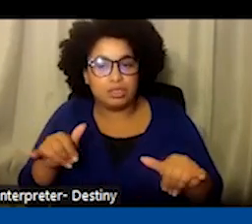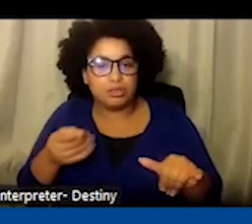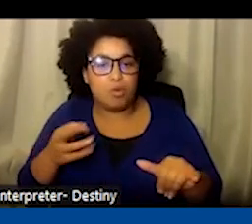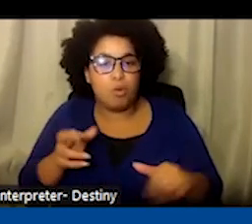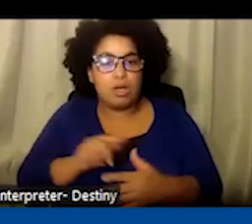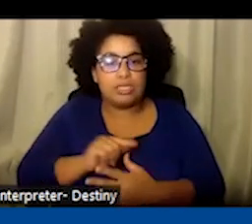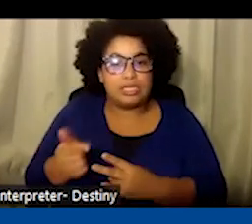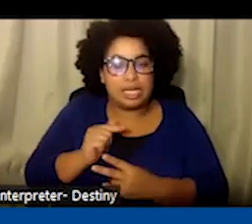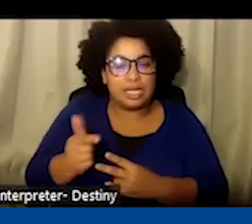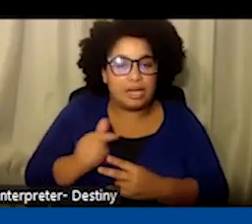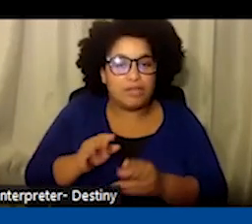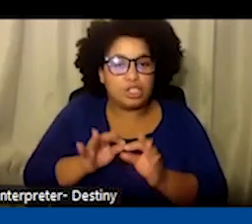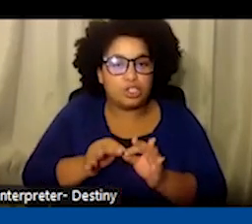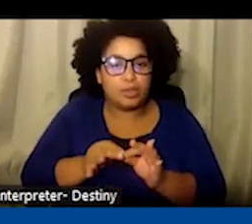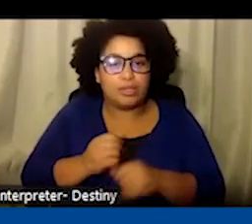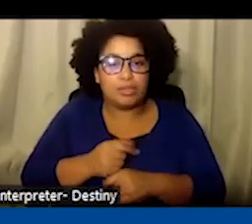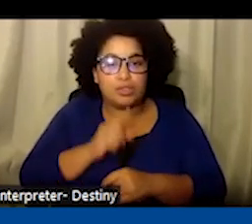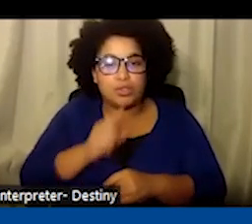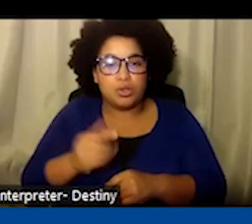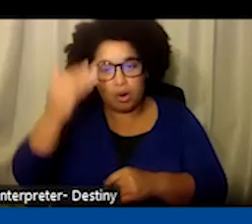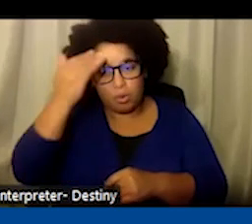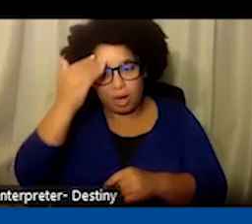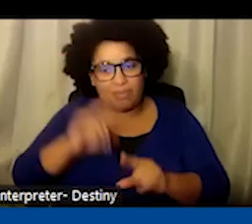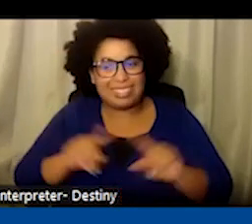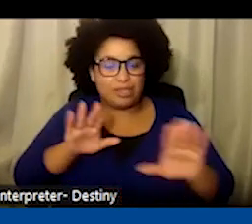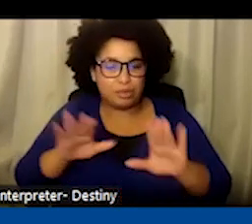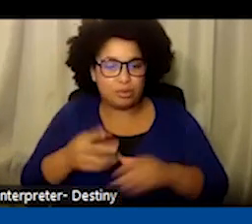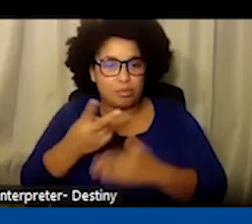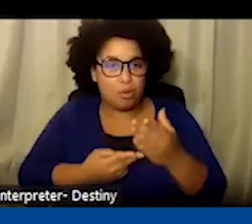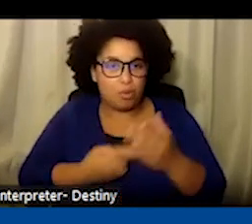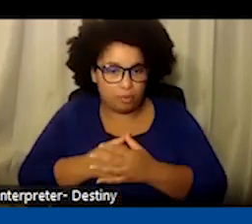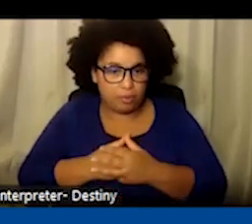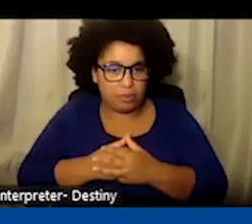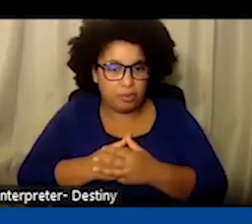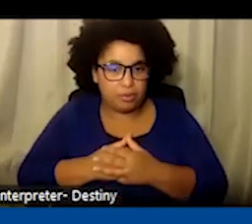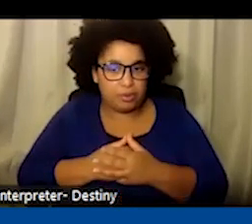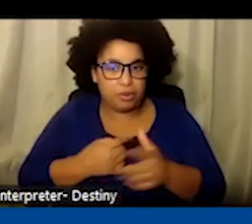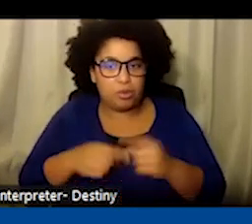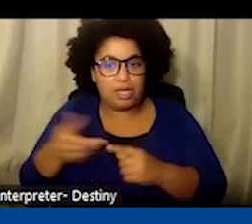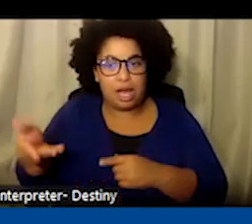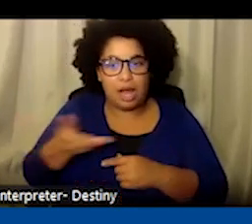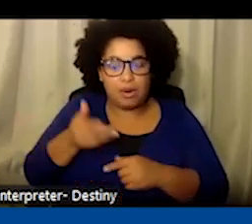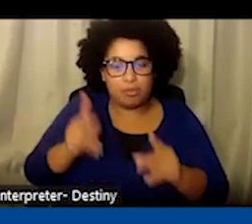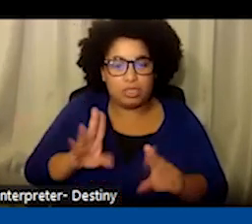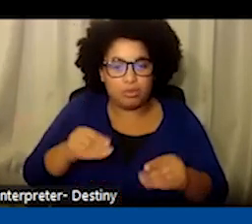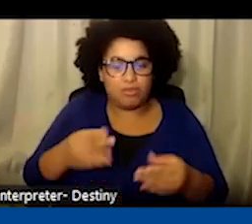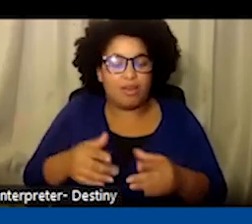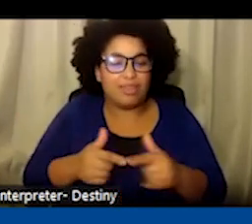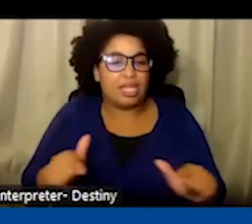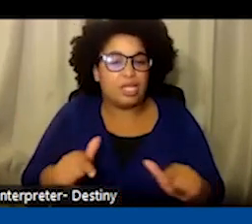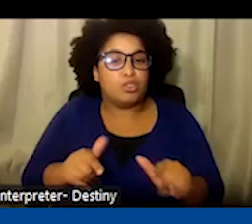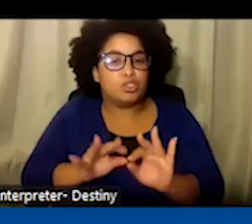consecutive interpretation. So make sure that you are aware of the differences between both of them. When hiring someone to provide language